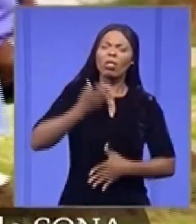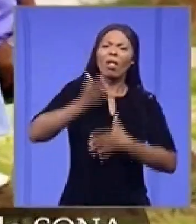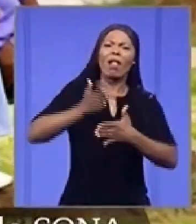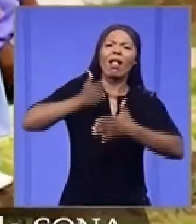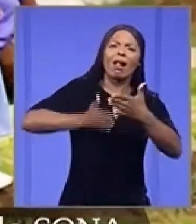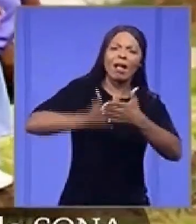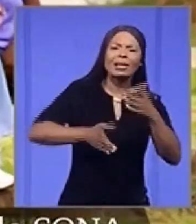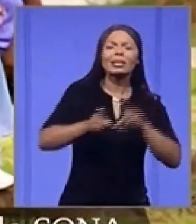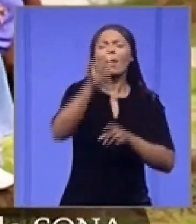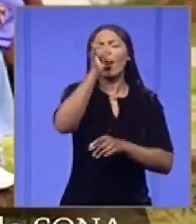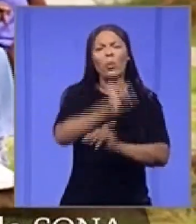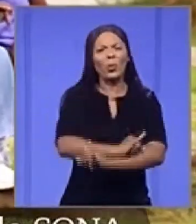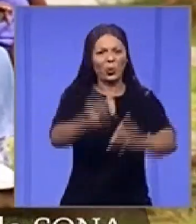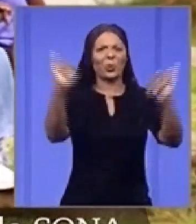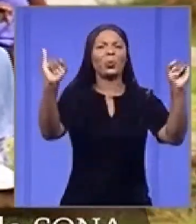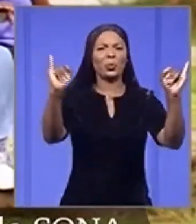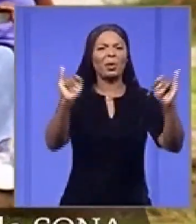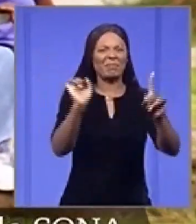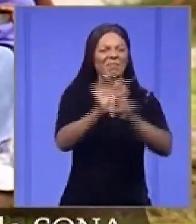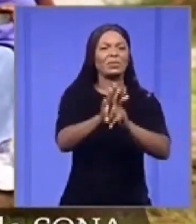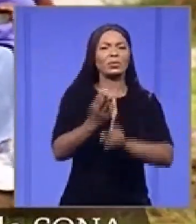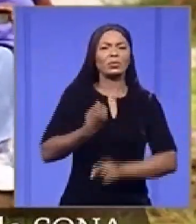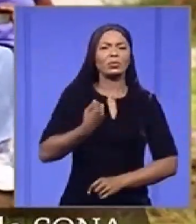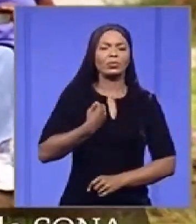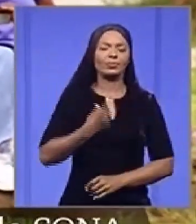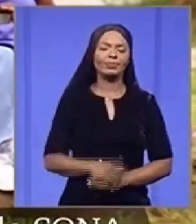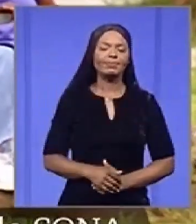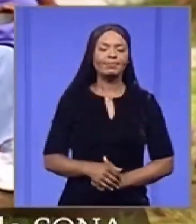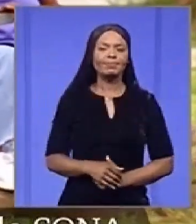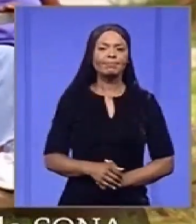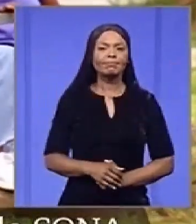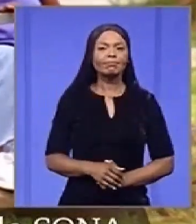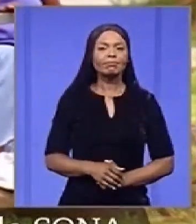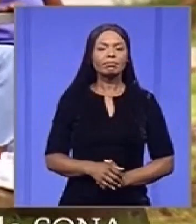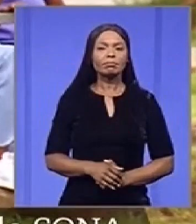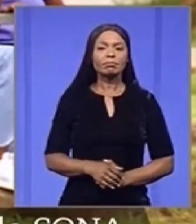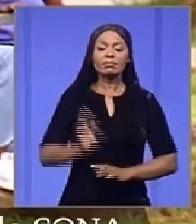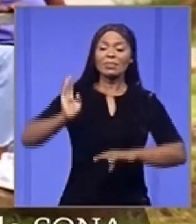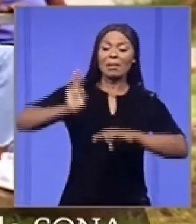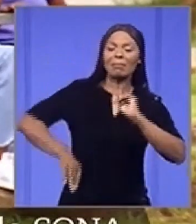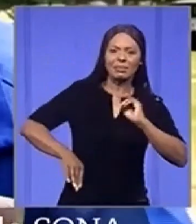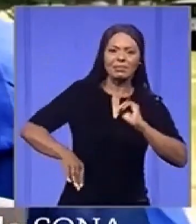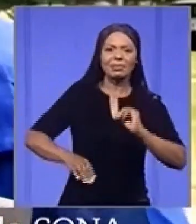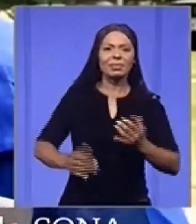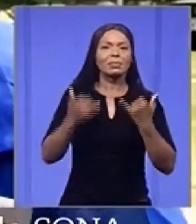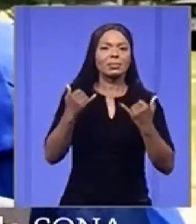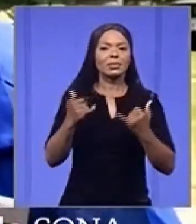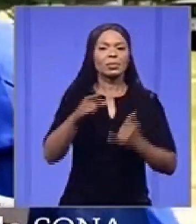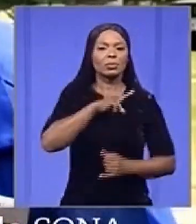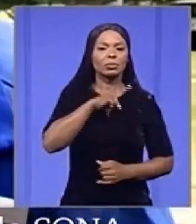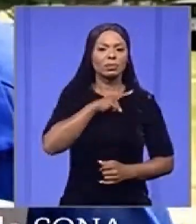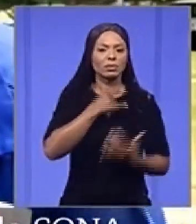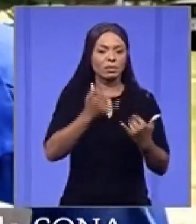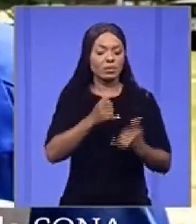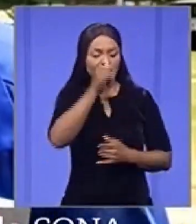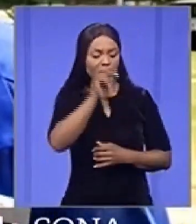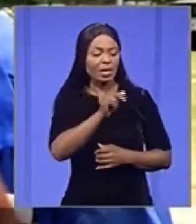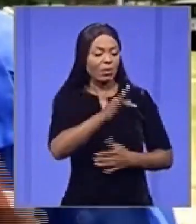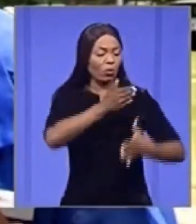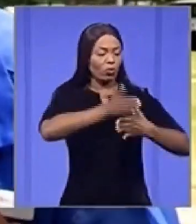bosenyi di tsweletse go nna dintlha tse di amang bašwa thata. I don't really blame crap because crime rates start from unemployment, my sister. If you're